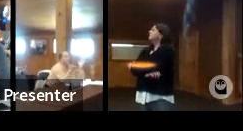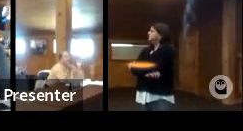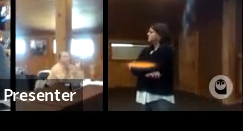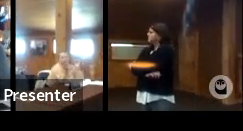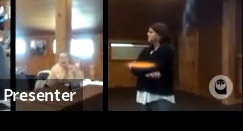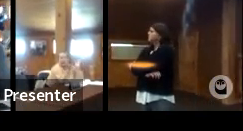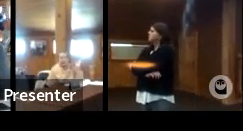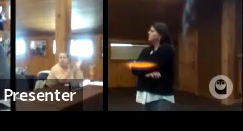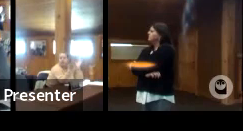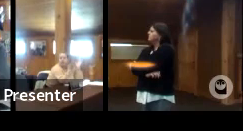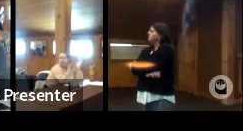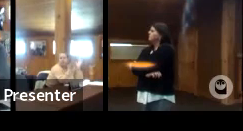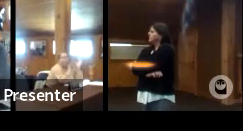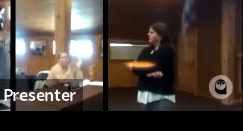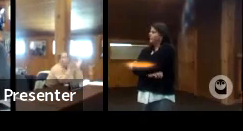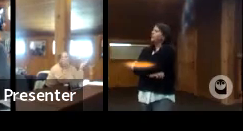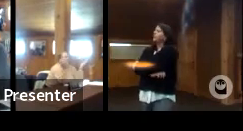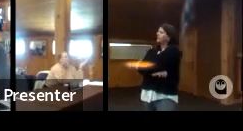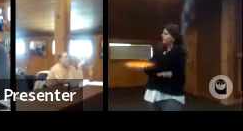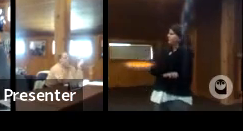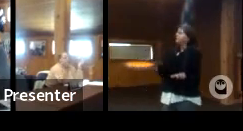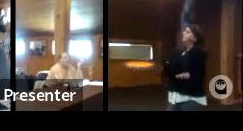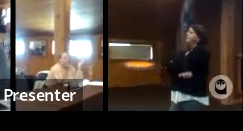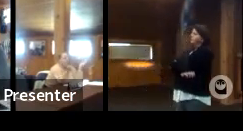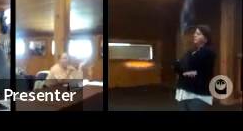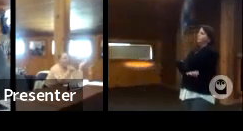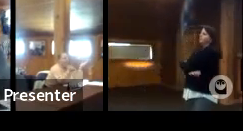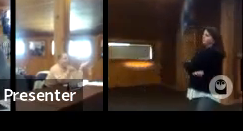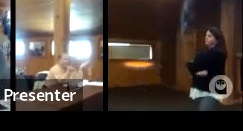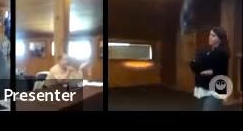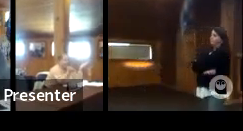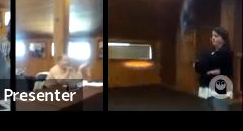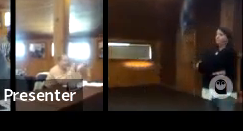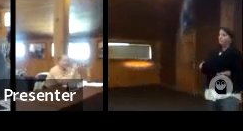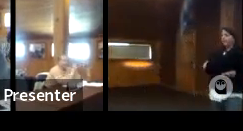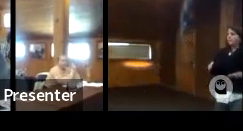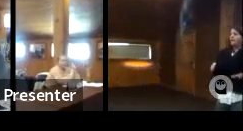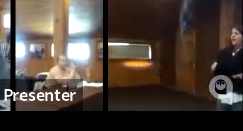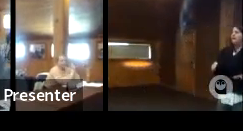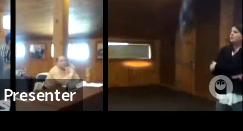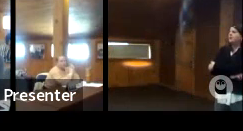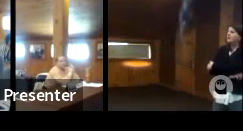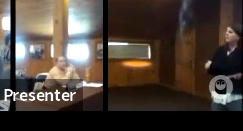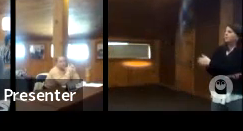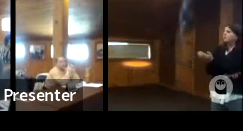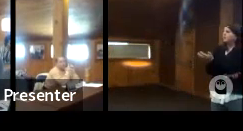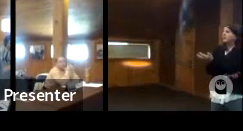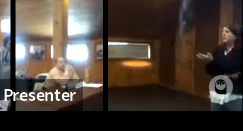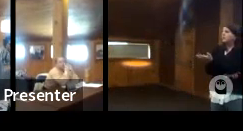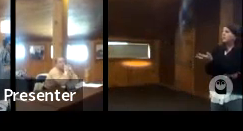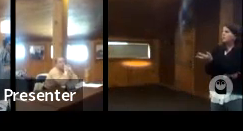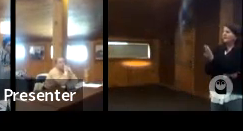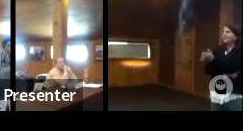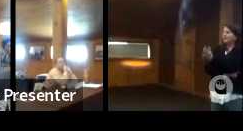well. Is that something that happens with expert witnesses too? We get 18, our victims get 18.50. Yep. And if you get that, most